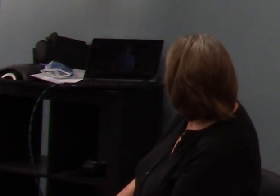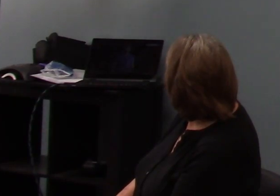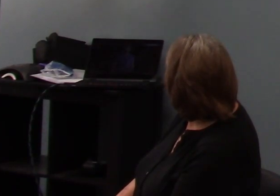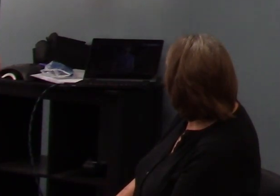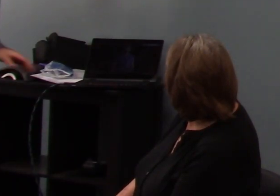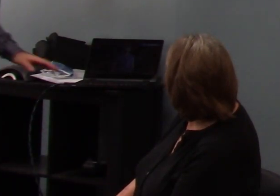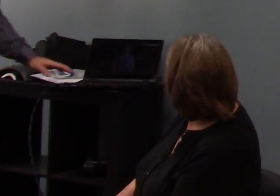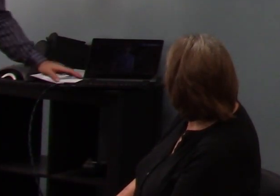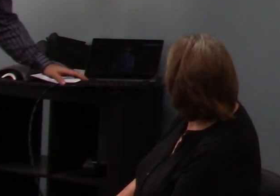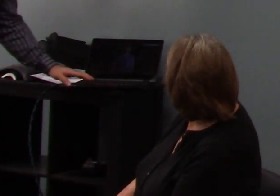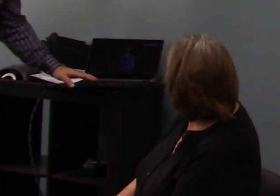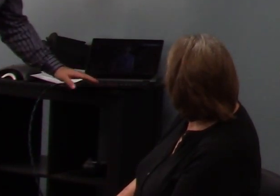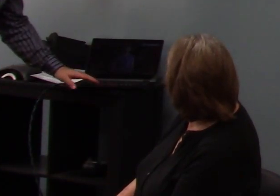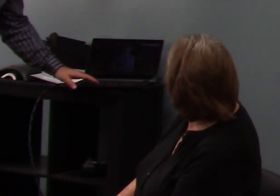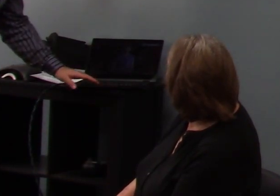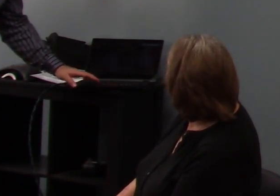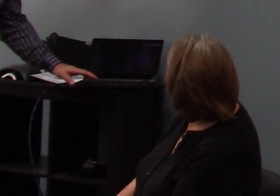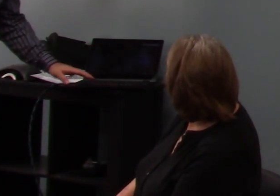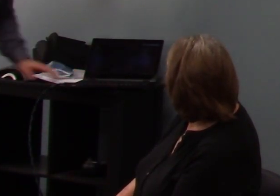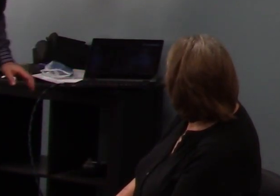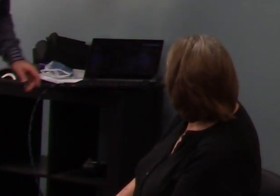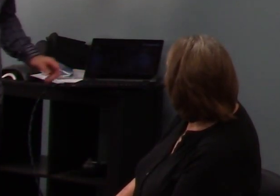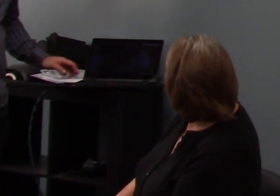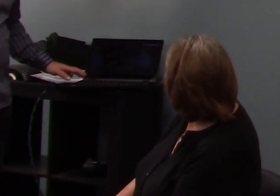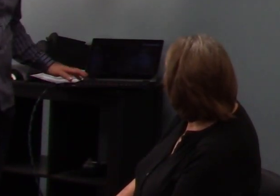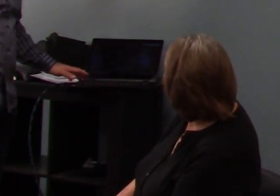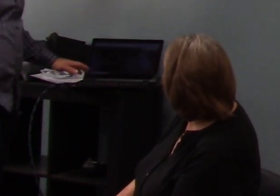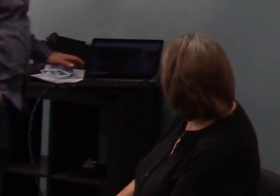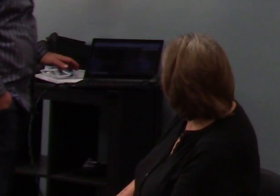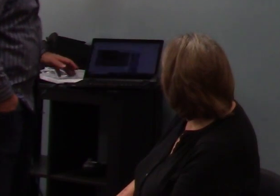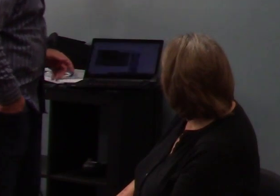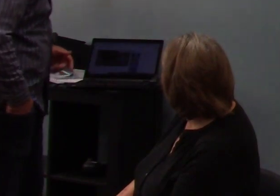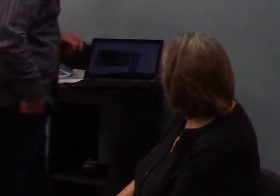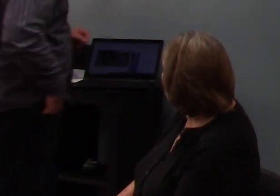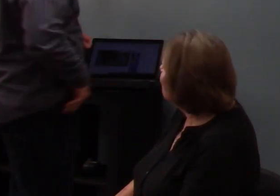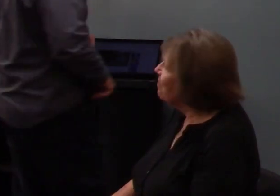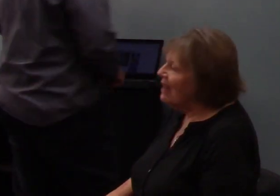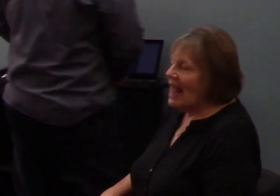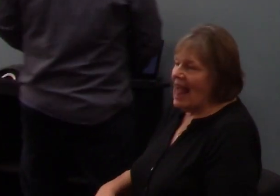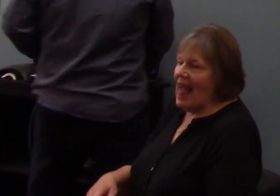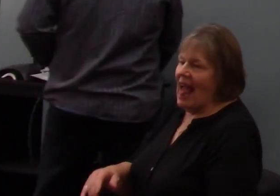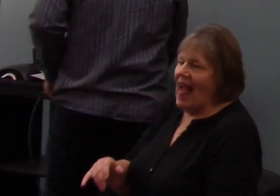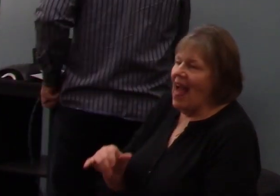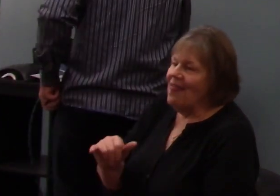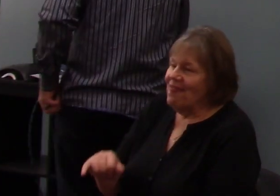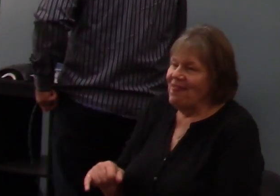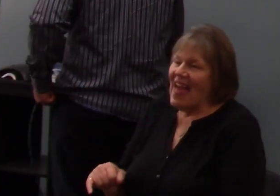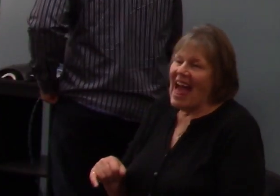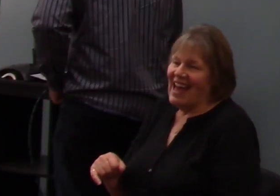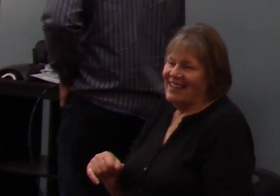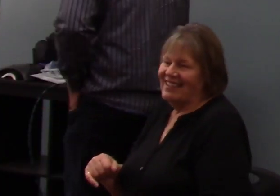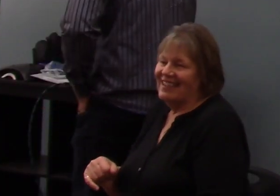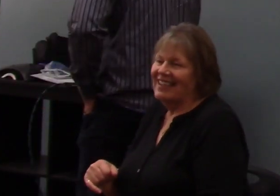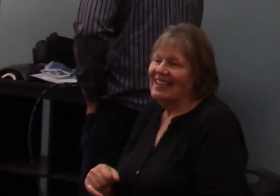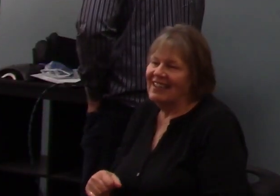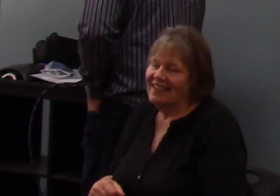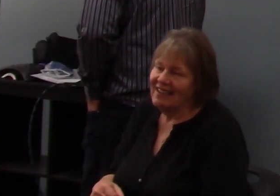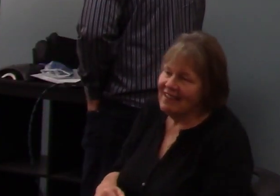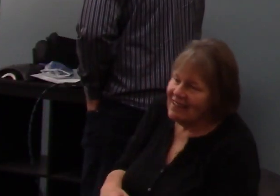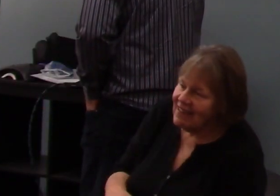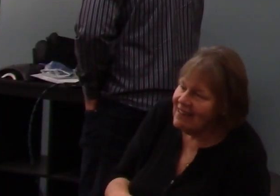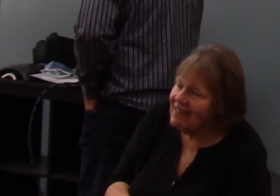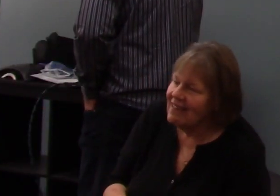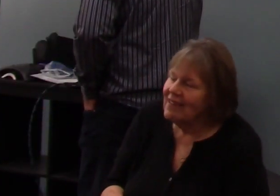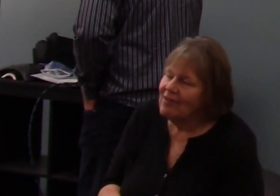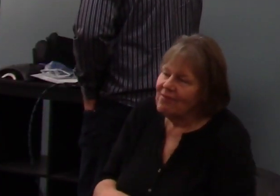that on future episodes of Space Time. So that is a good summary of what current